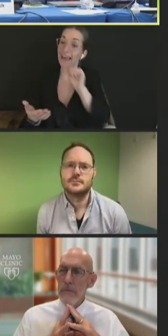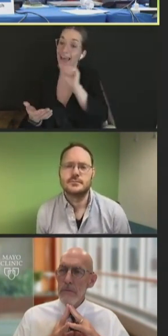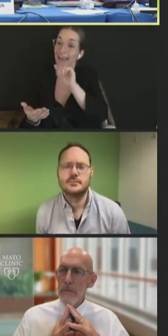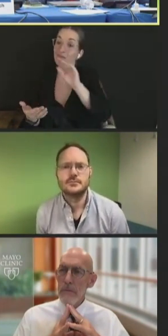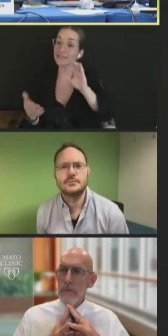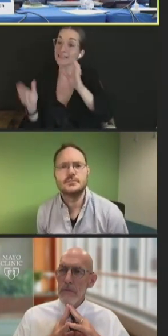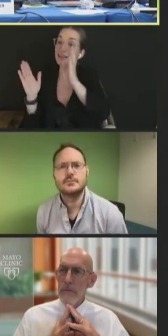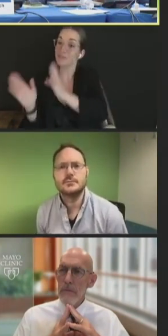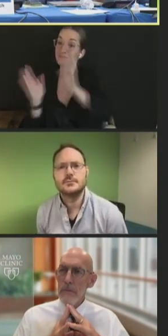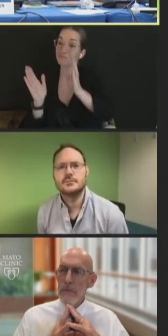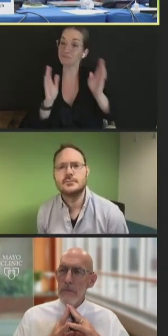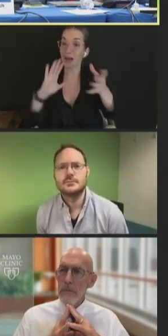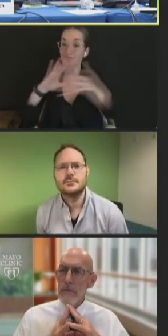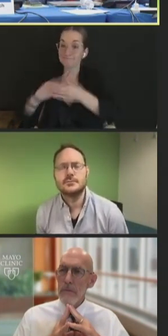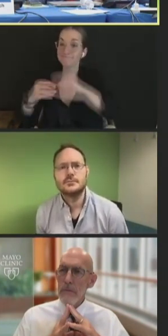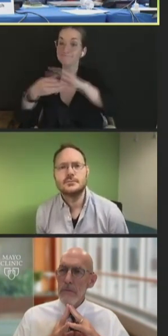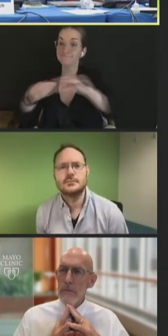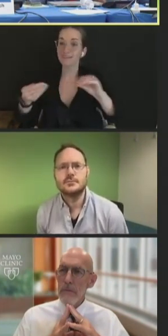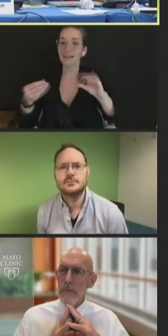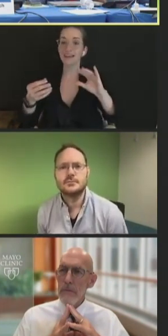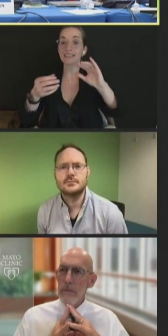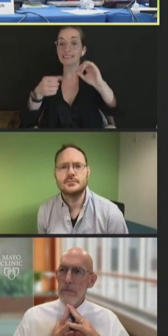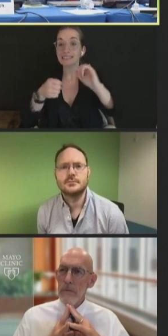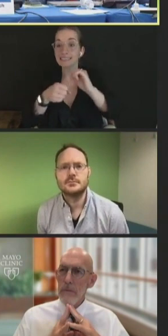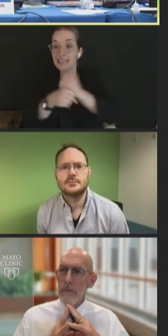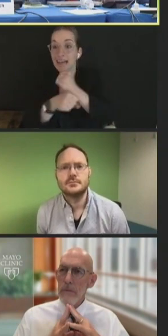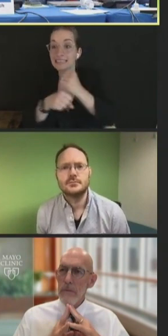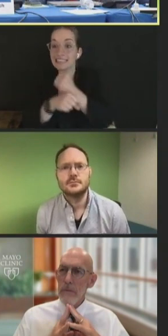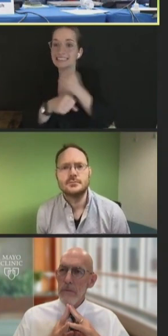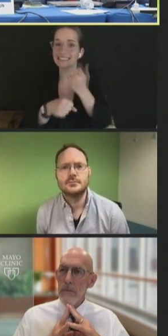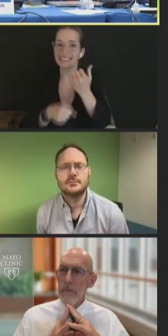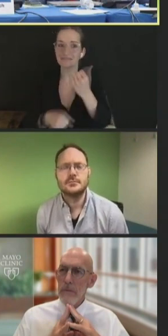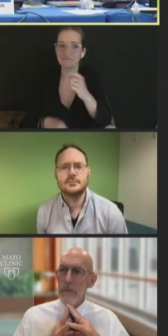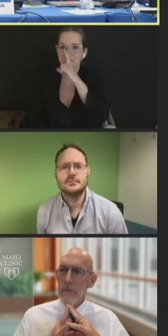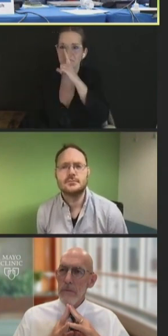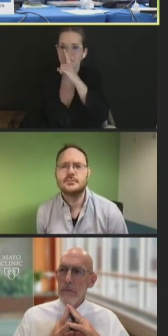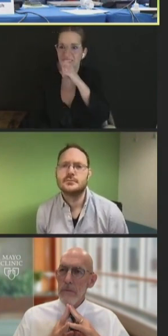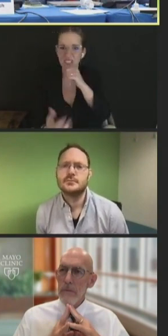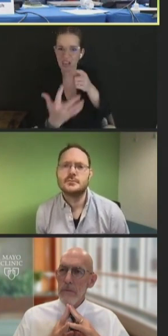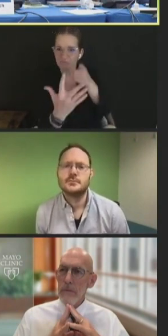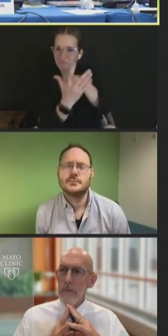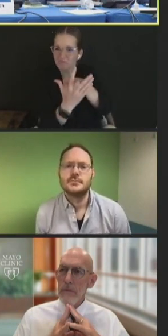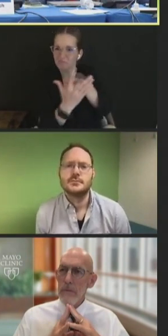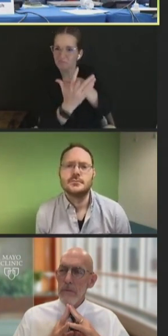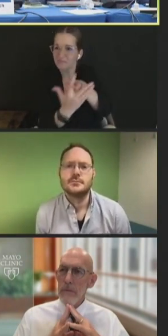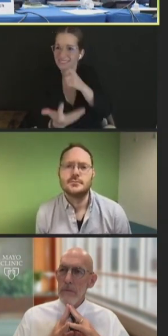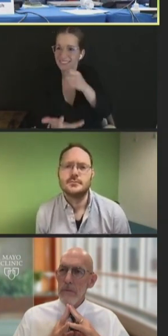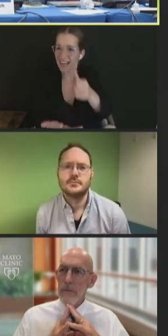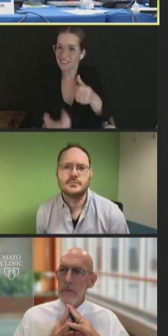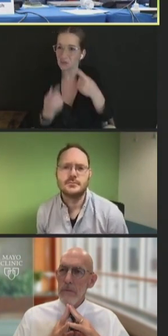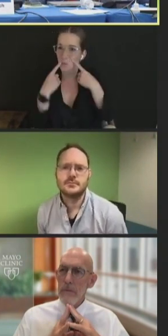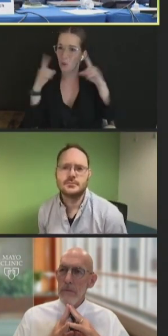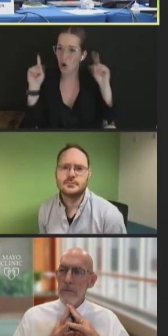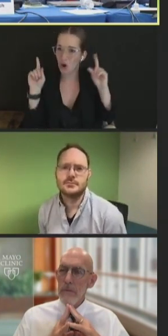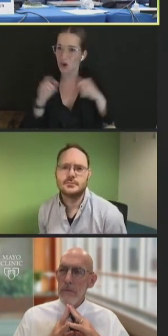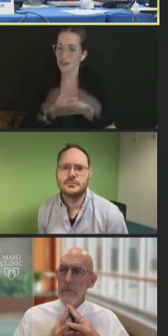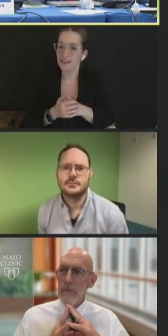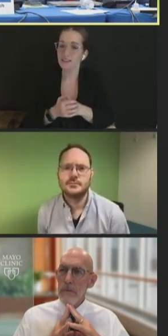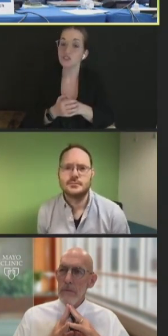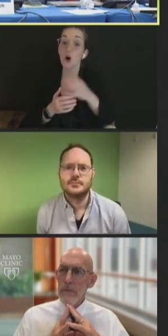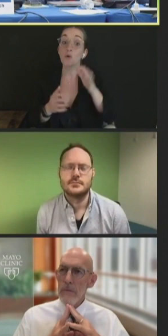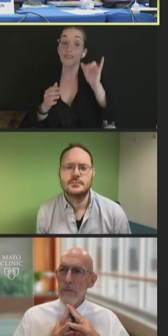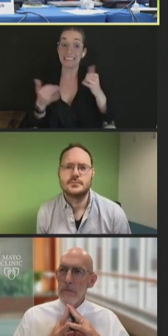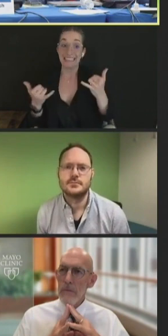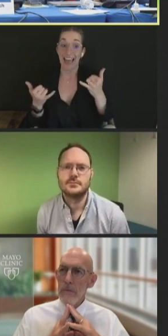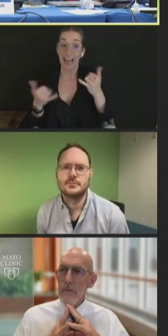and statistics, stochastics doesn't work. So the transitional period